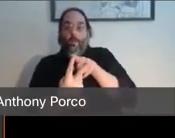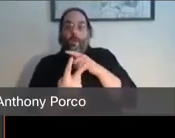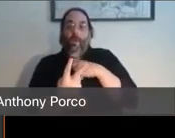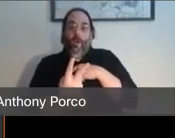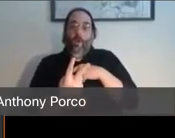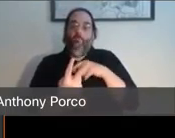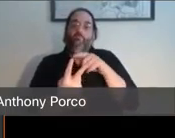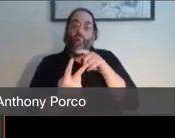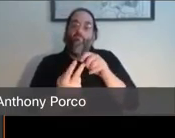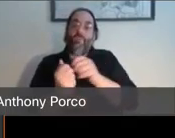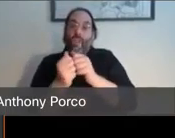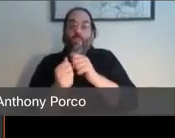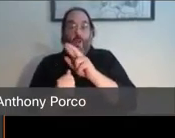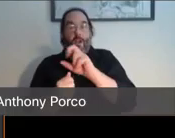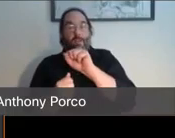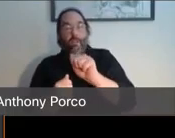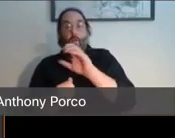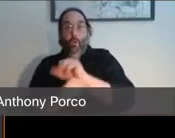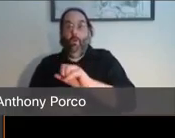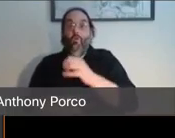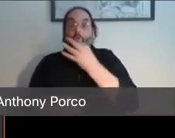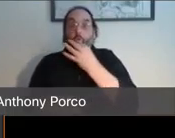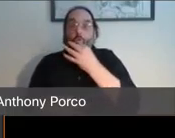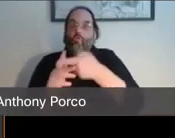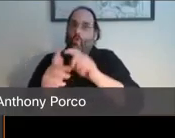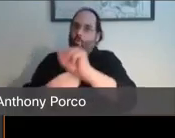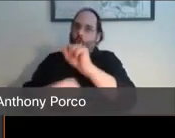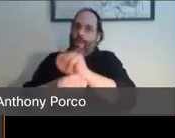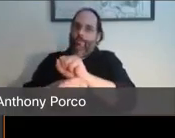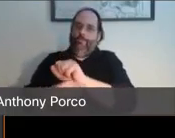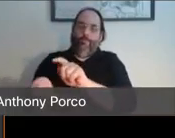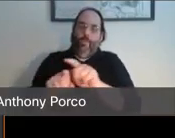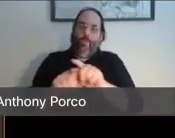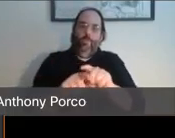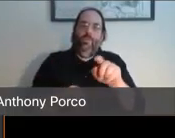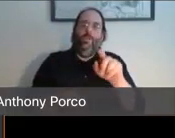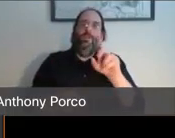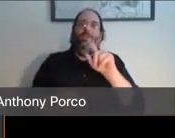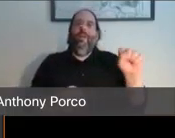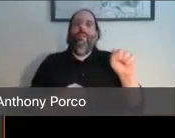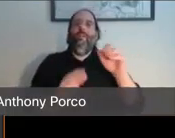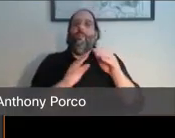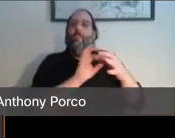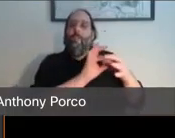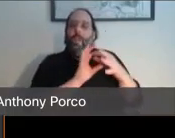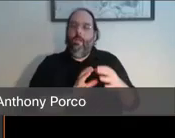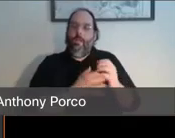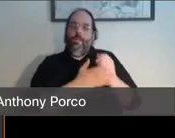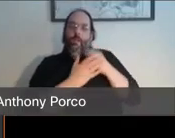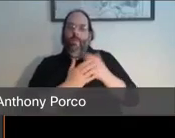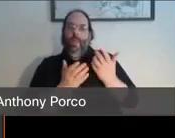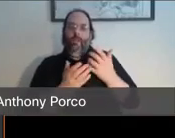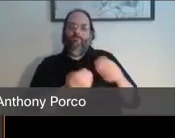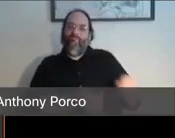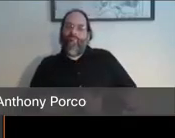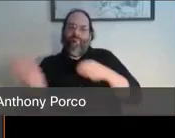colleague, will soon start work. I also used the help of DDS community liaisons to eradicate bed bugs from the home